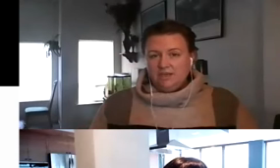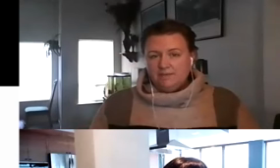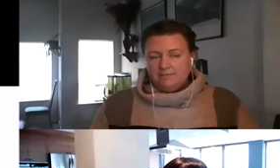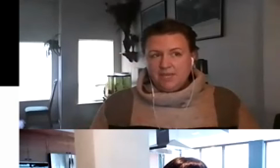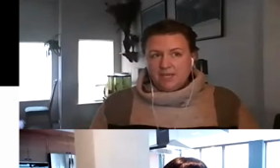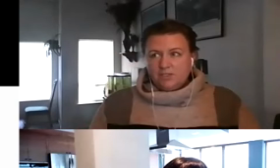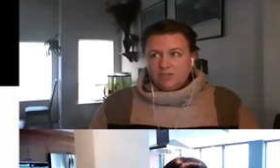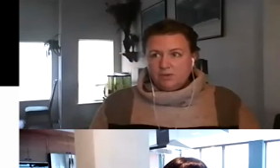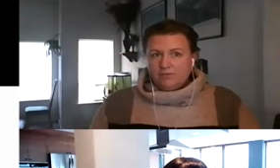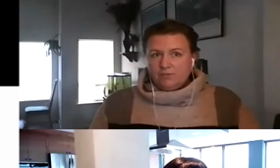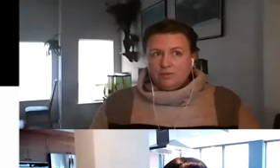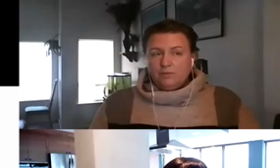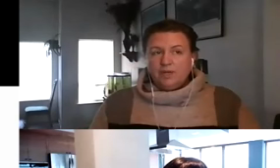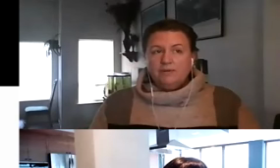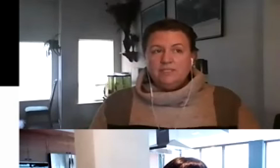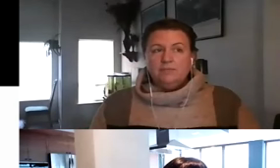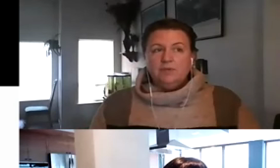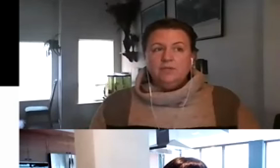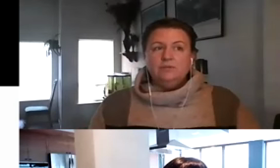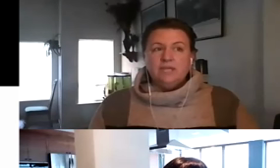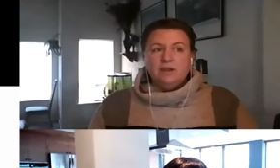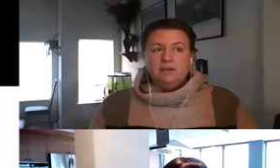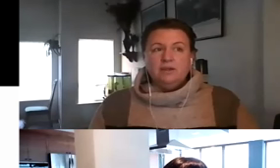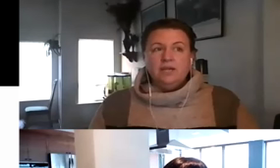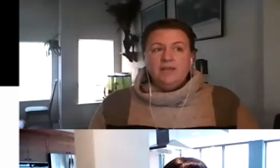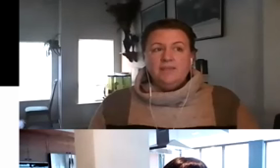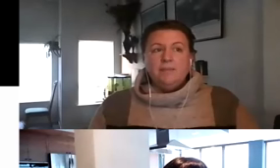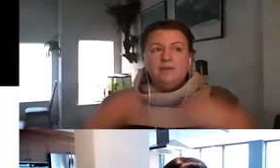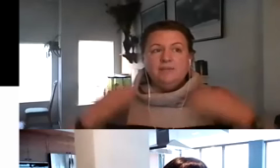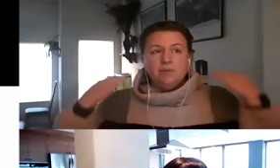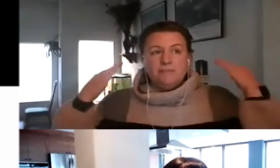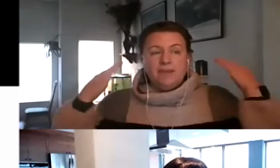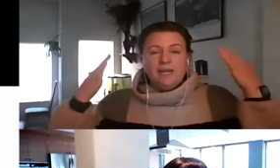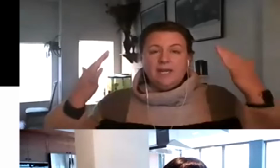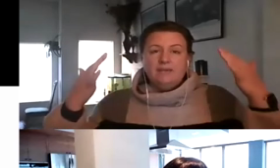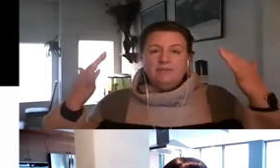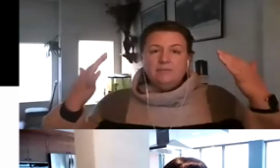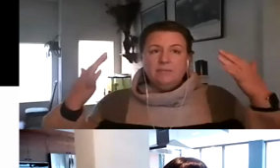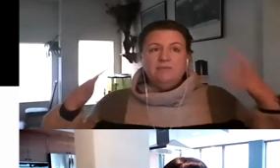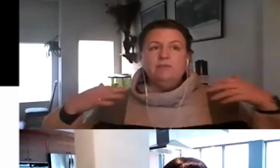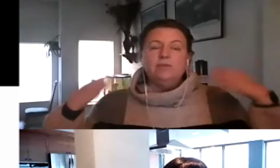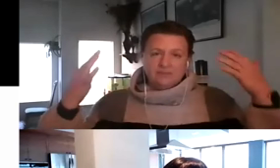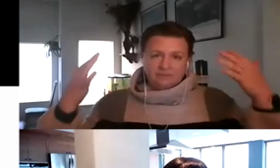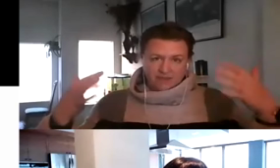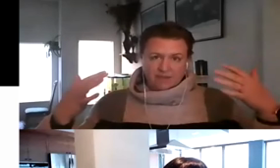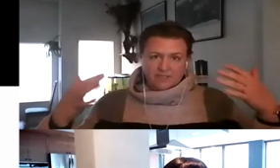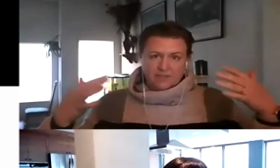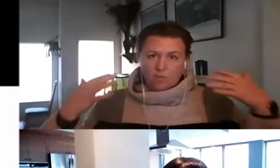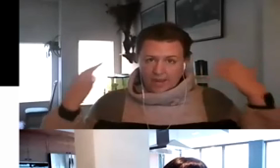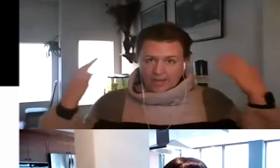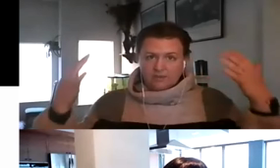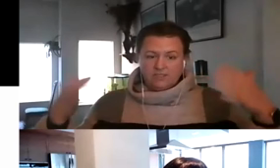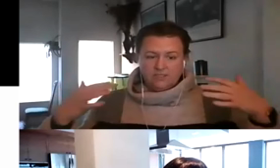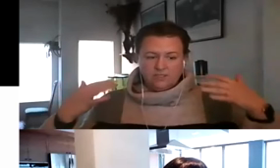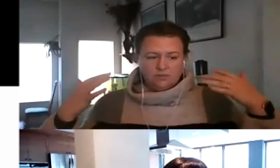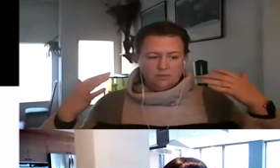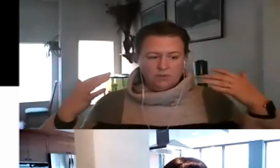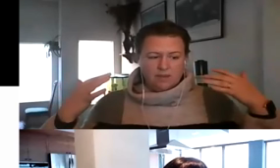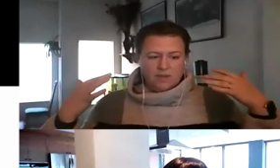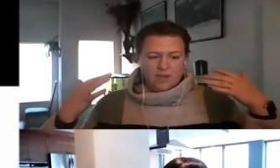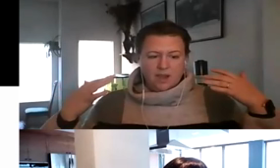25-ish. So if we're working with someone who's younger, that part of the brain may not even be fully developed and